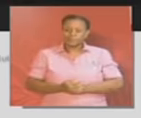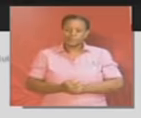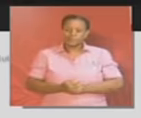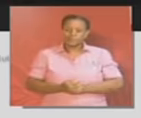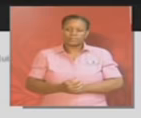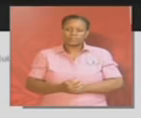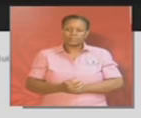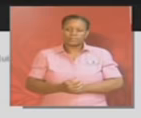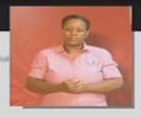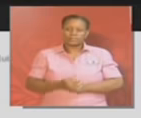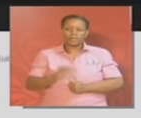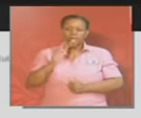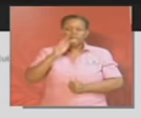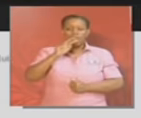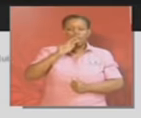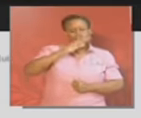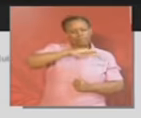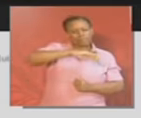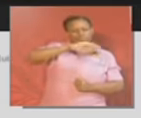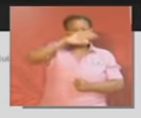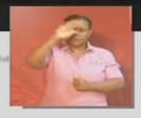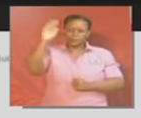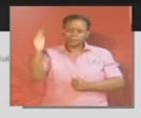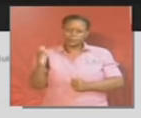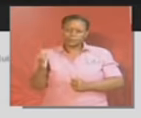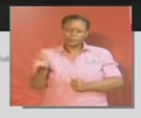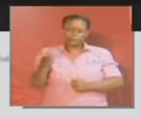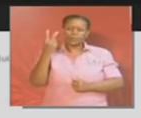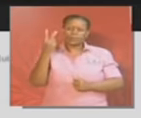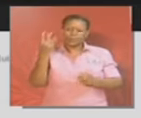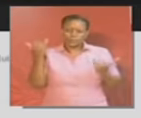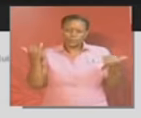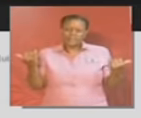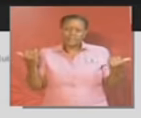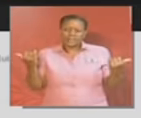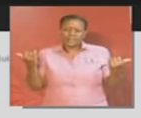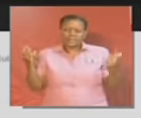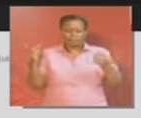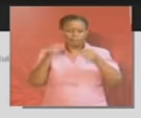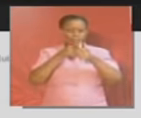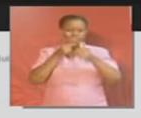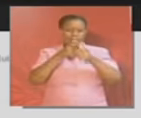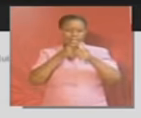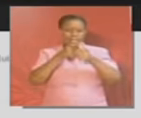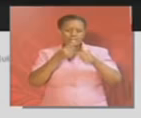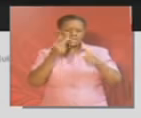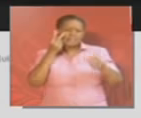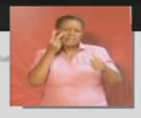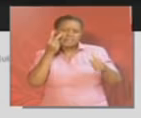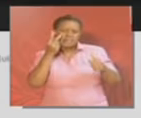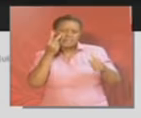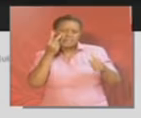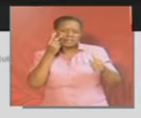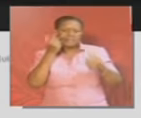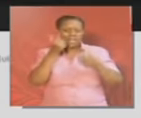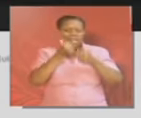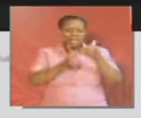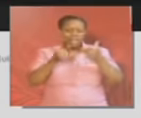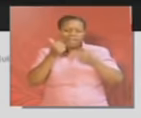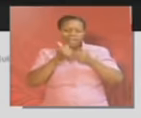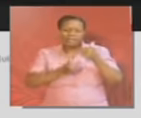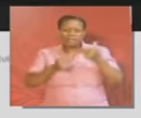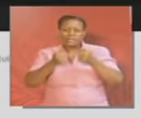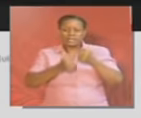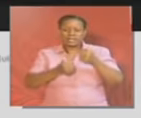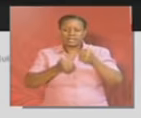2 versions of this today. This one shows you the daily cases and the black dotted line running through them, which is that